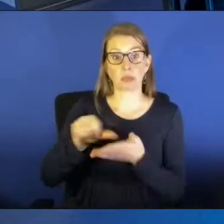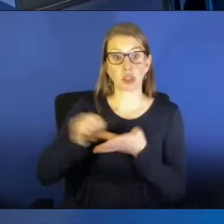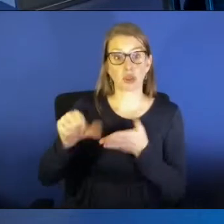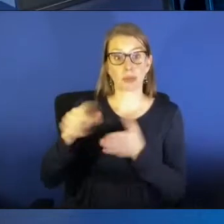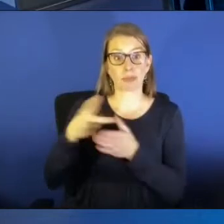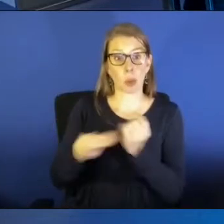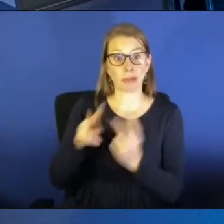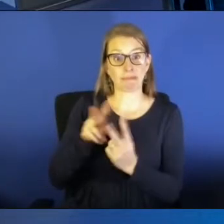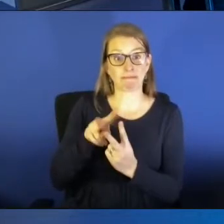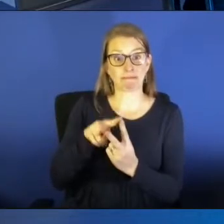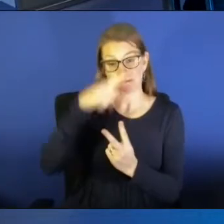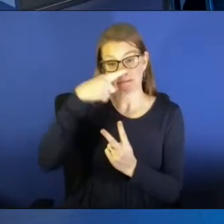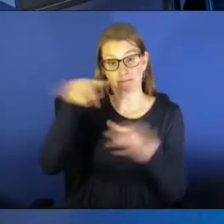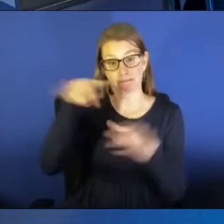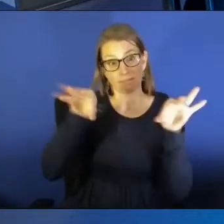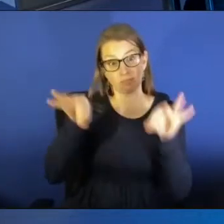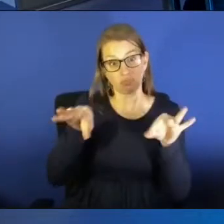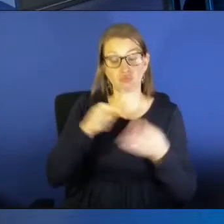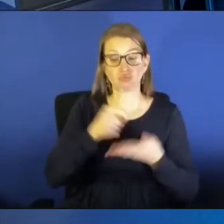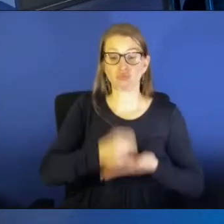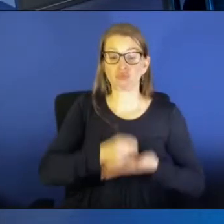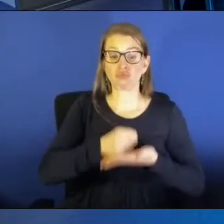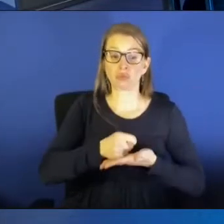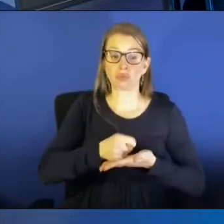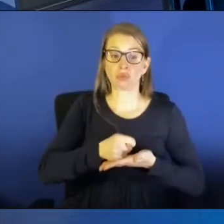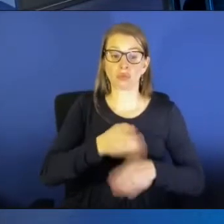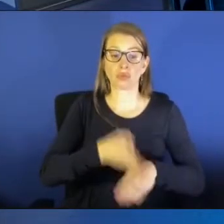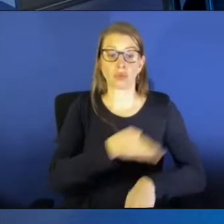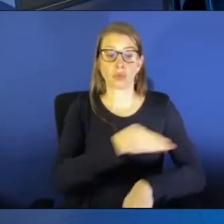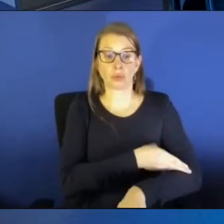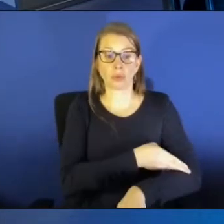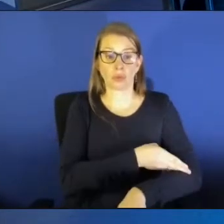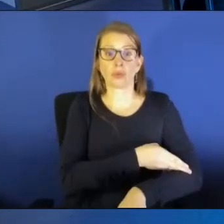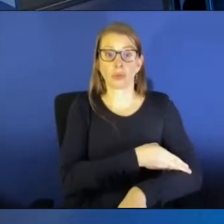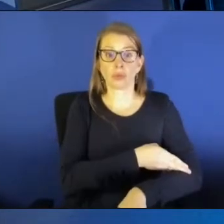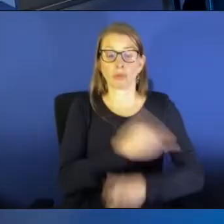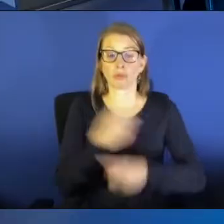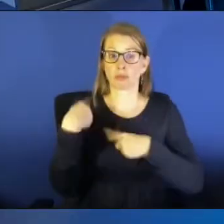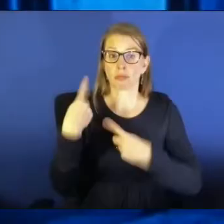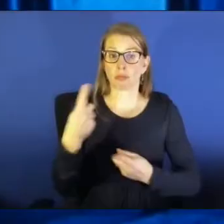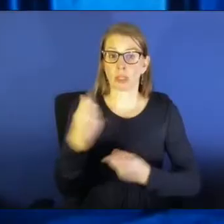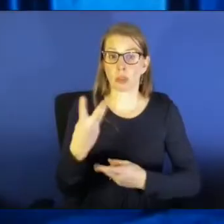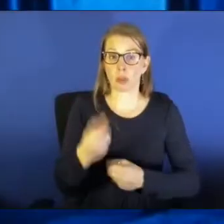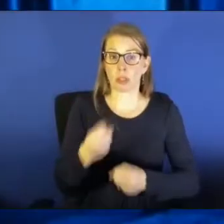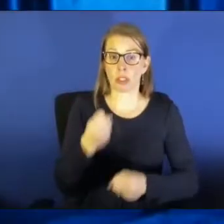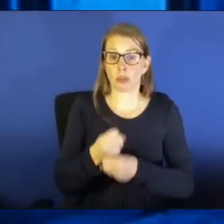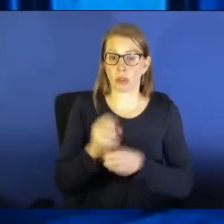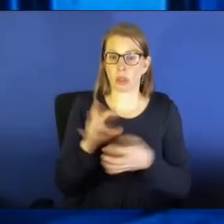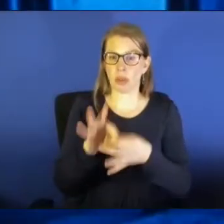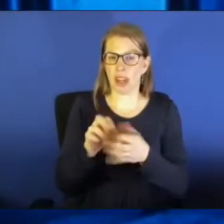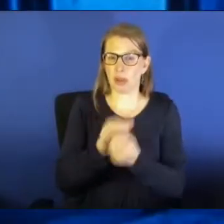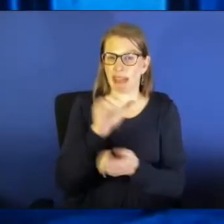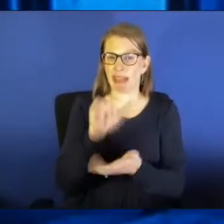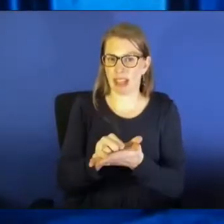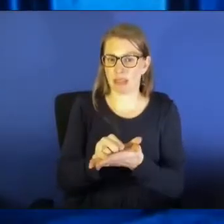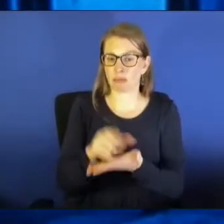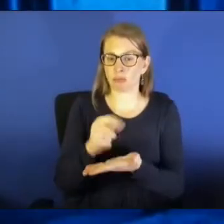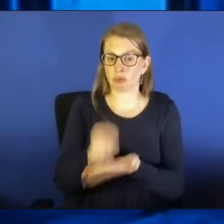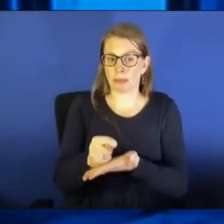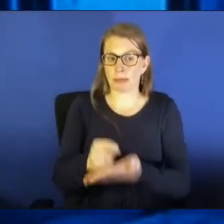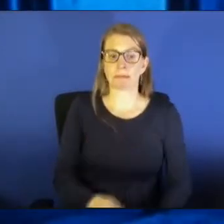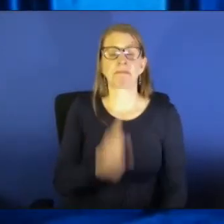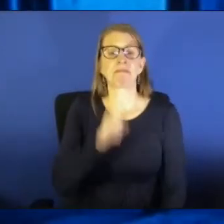explain how treatments have advanced over the last few years in that regard? Sure. I think that one